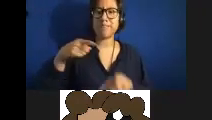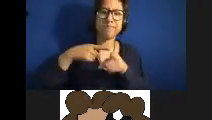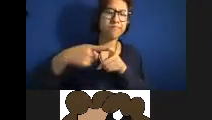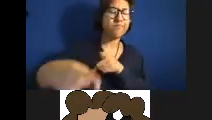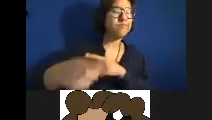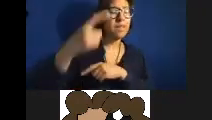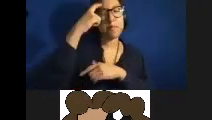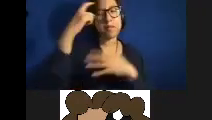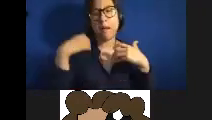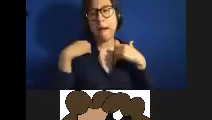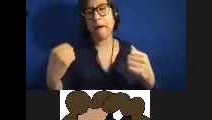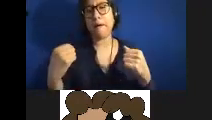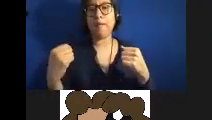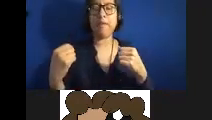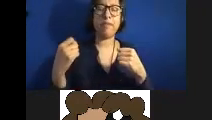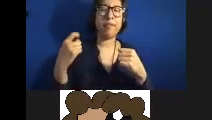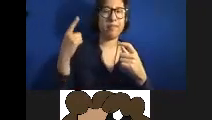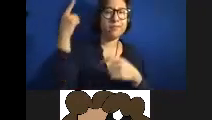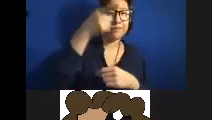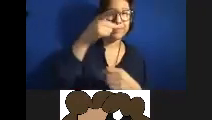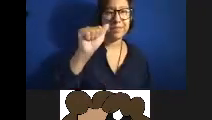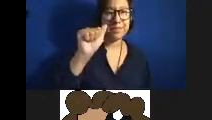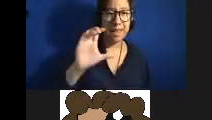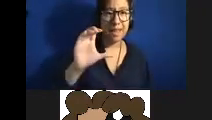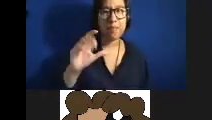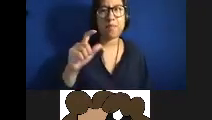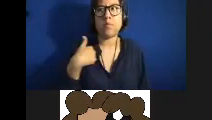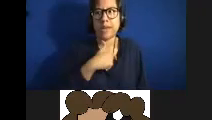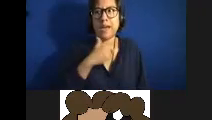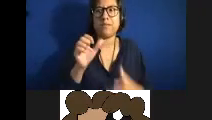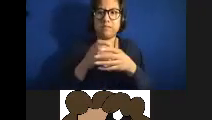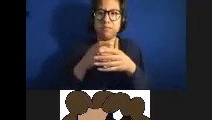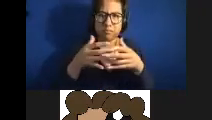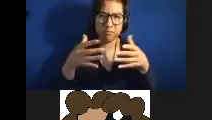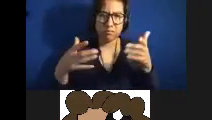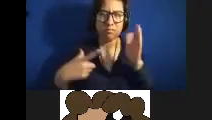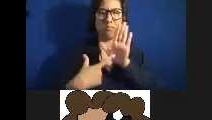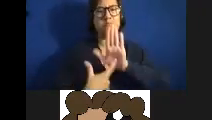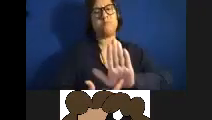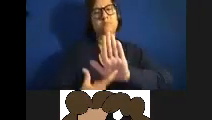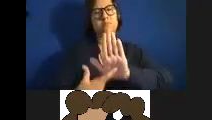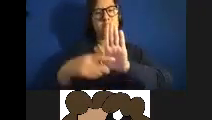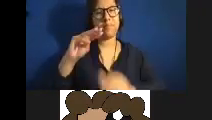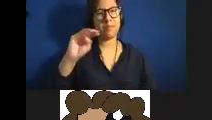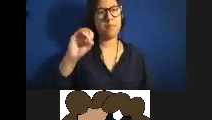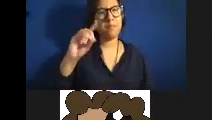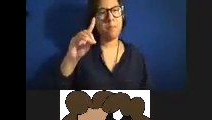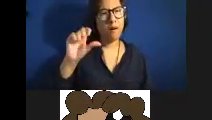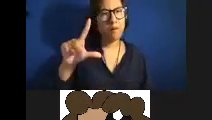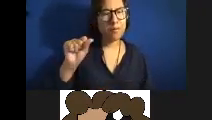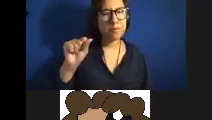Sacramento. But you know, we need to grow these models so that there are